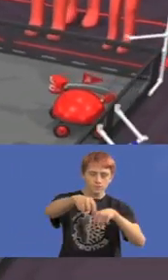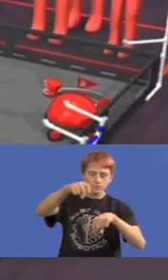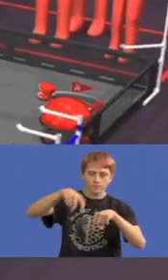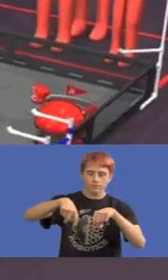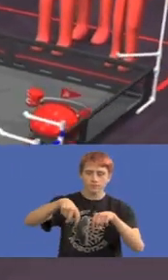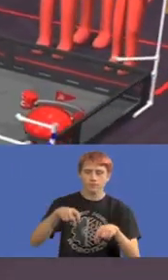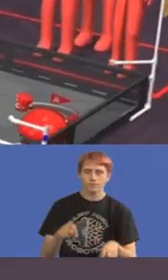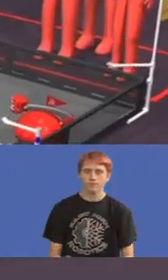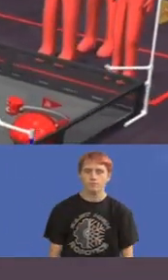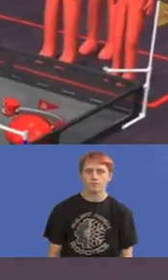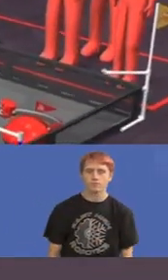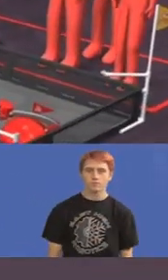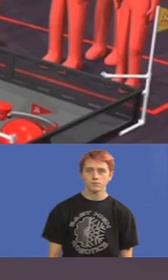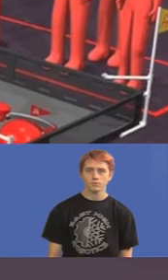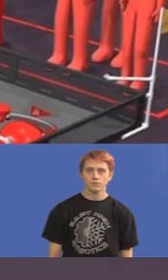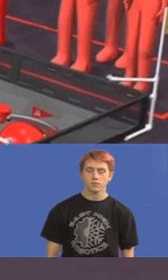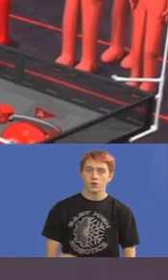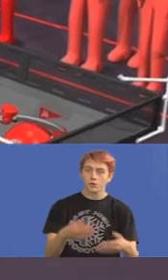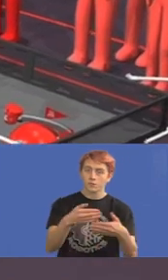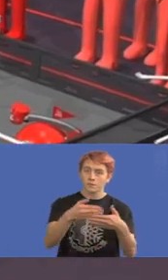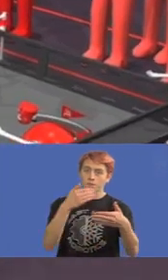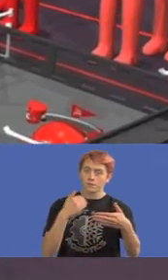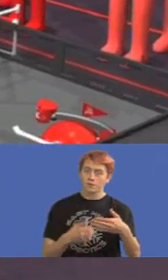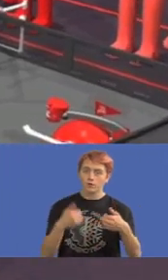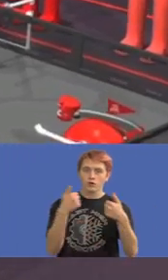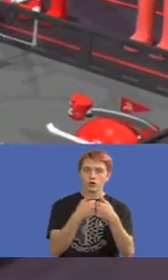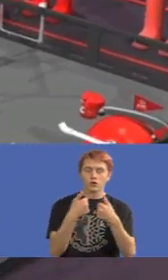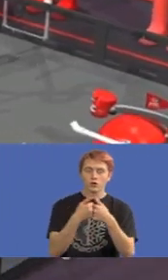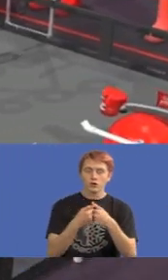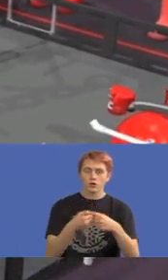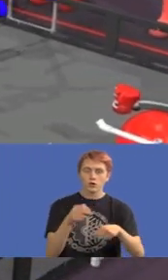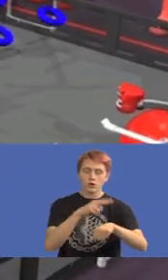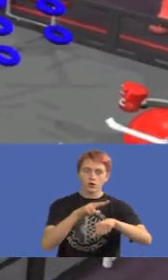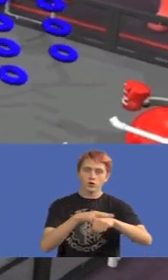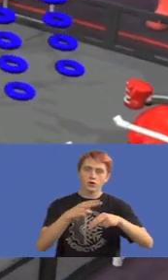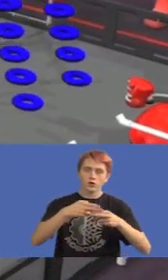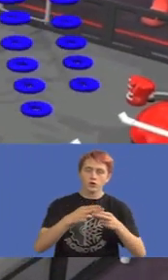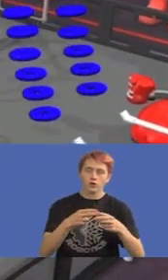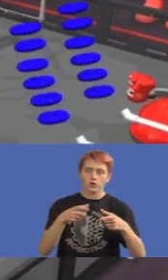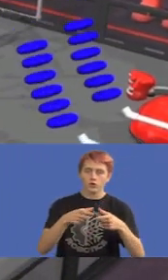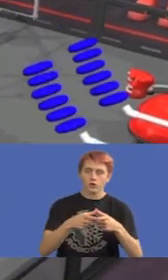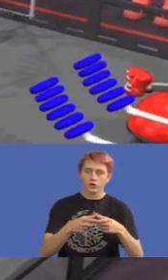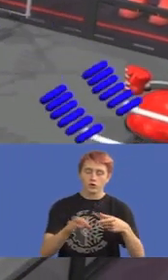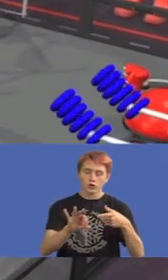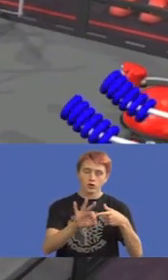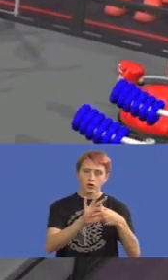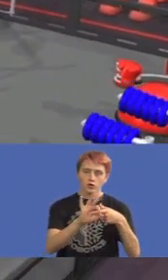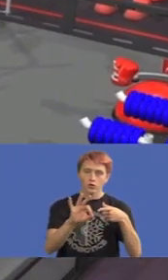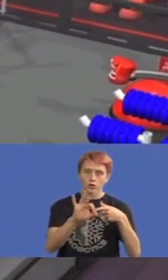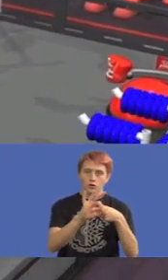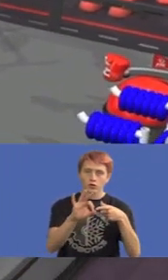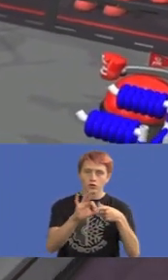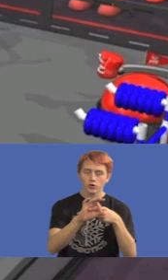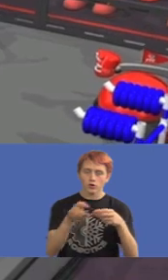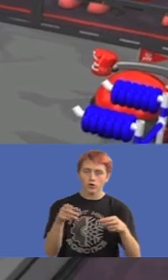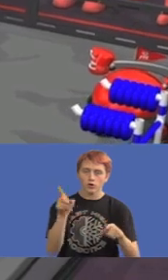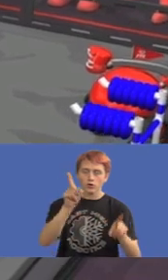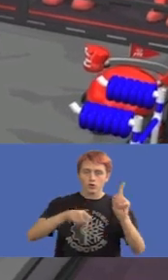walls. Before each match, the normal and weighted rings are loaded into the ring dispensers in random order.